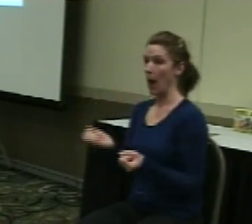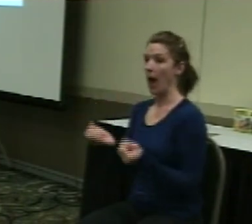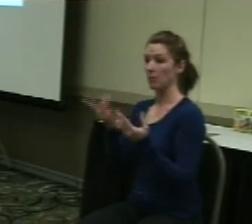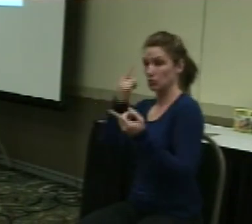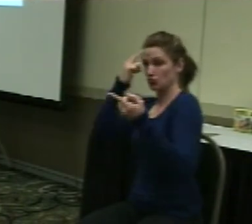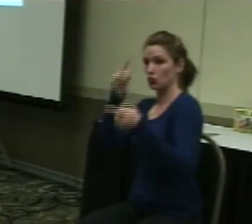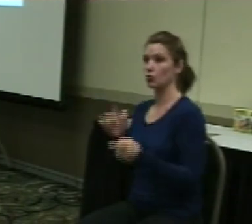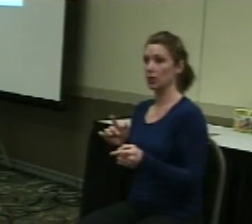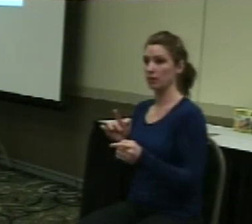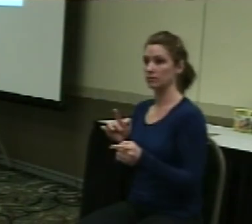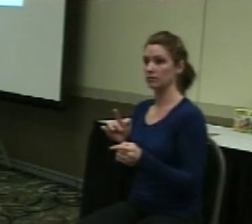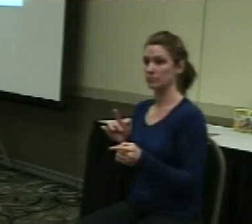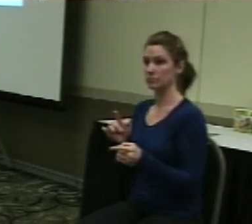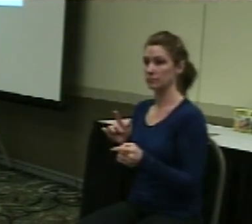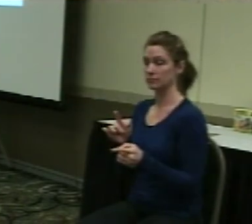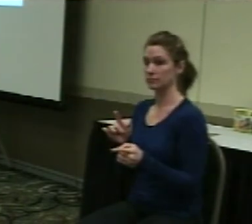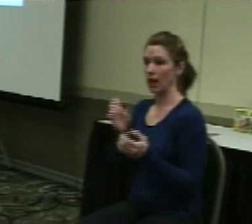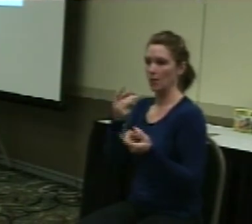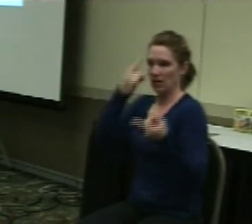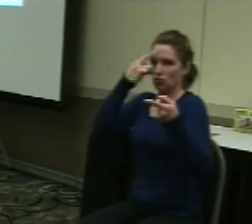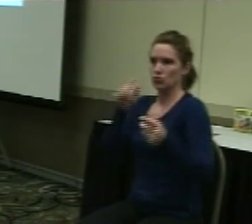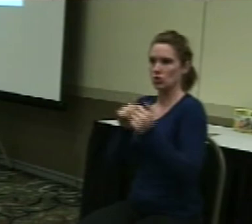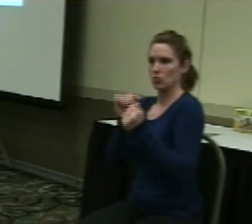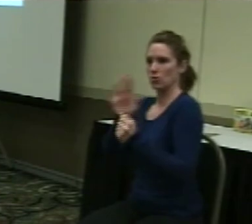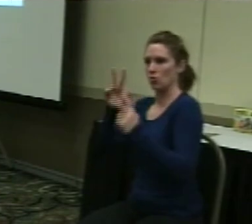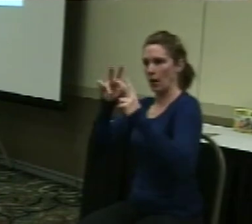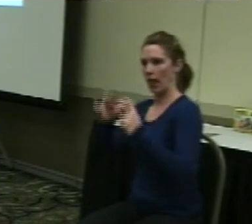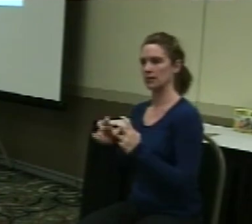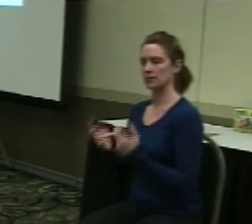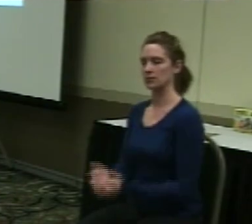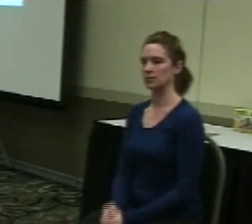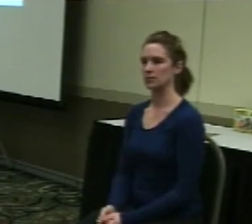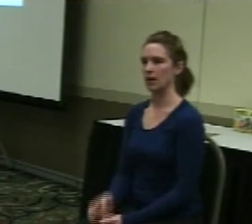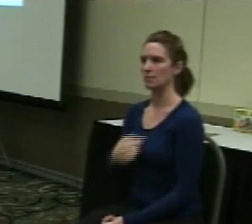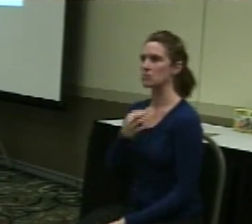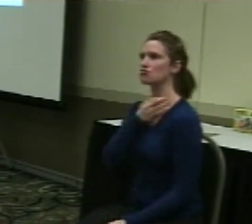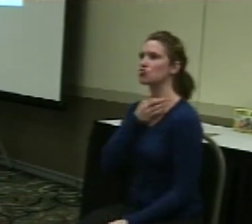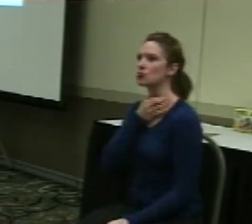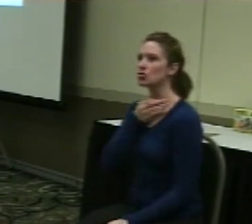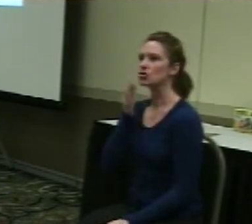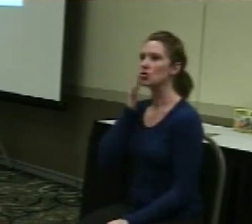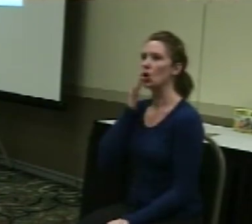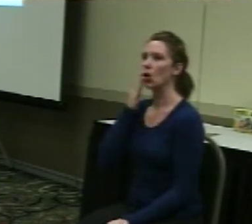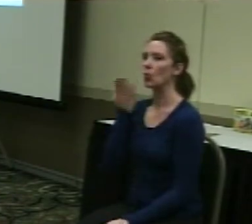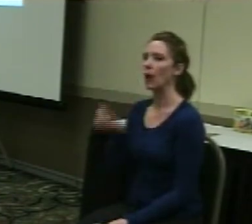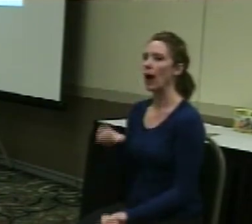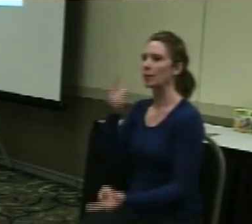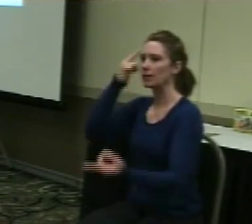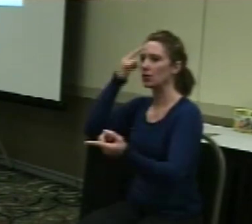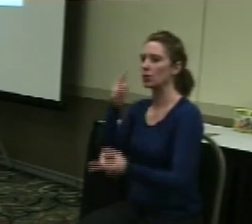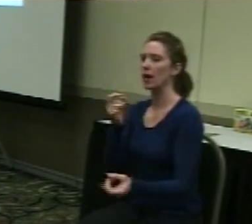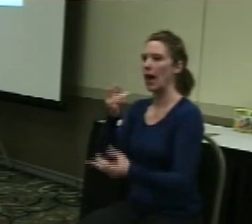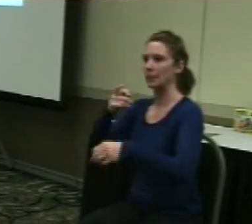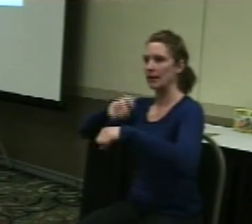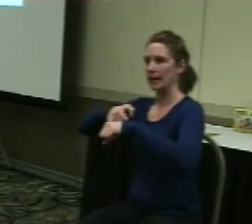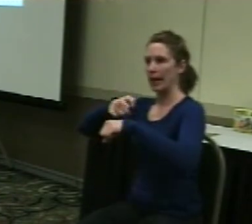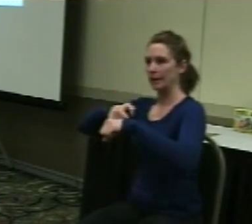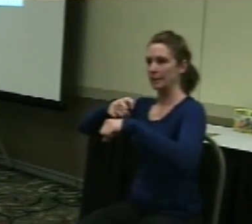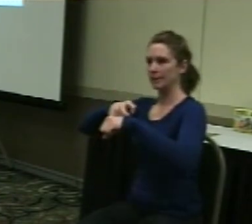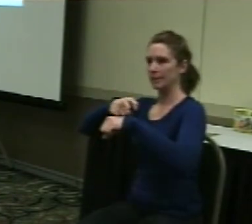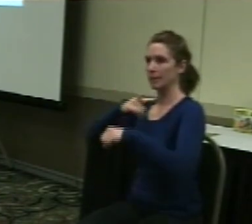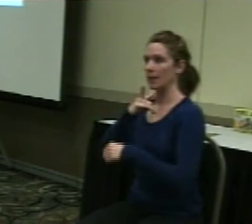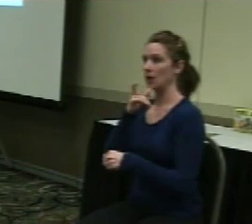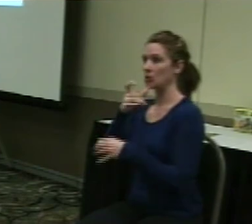do you agrees with your analysis is what I'm so curious to note. How many times, and who